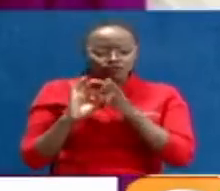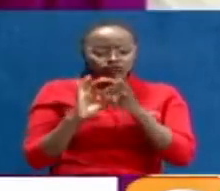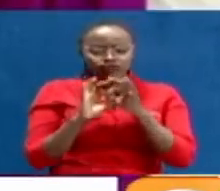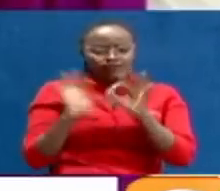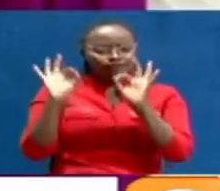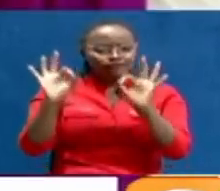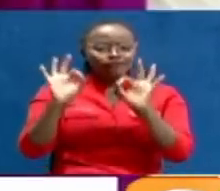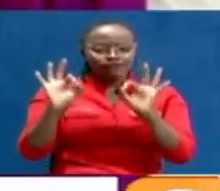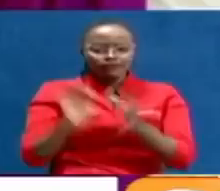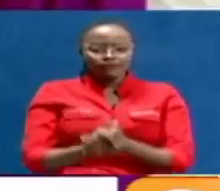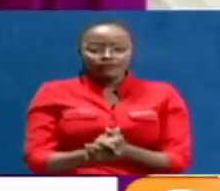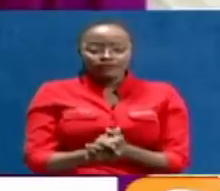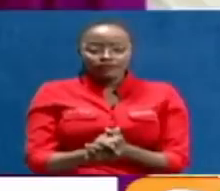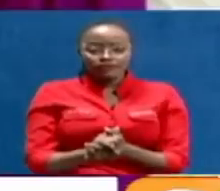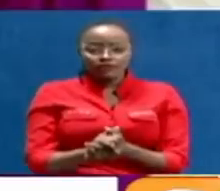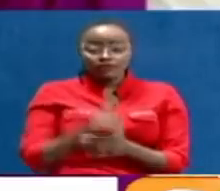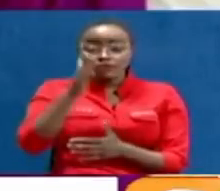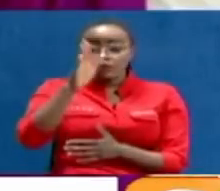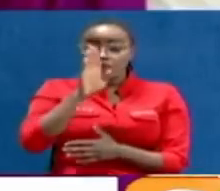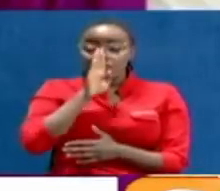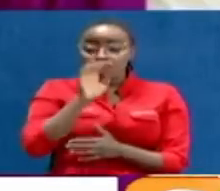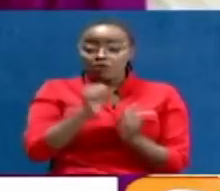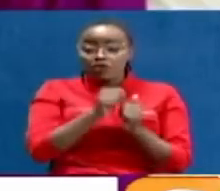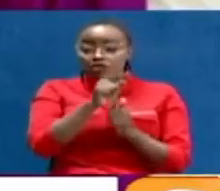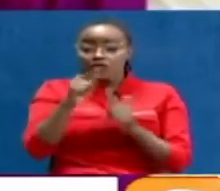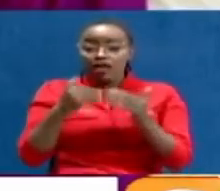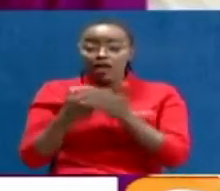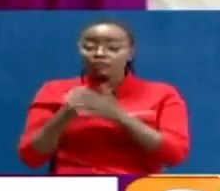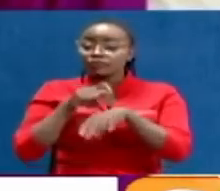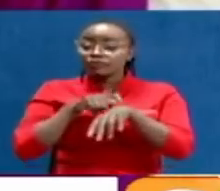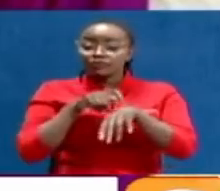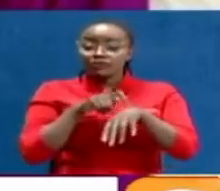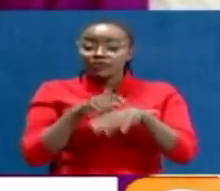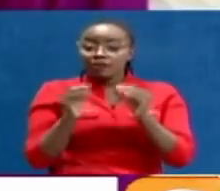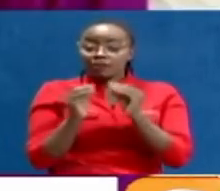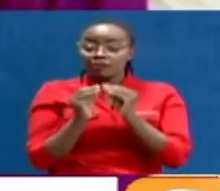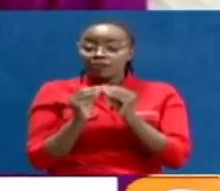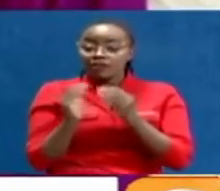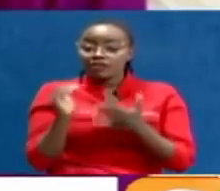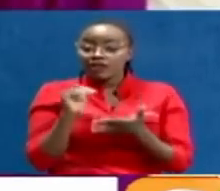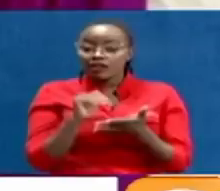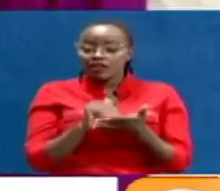bind. God be with you till we meet again.